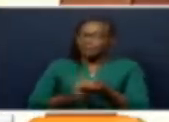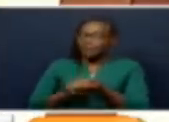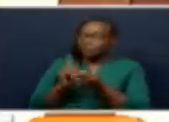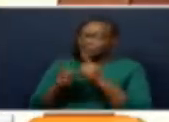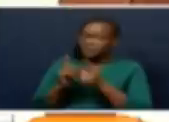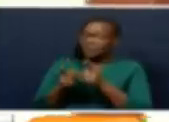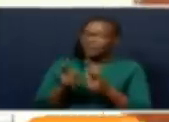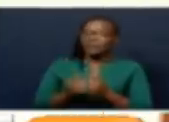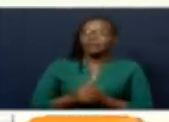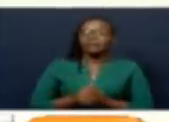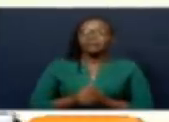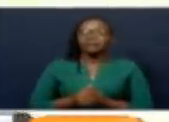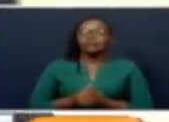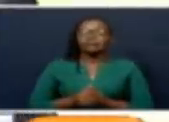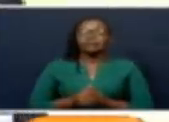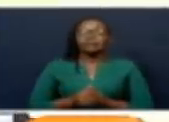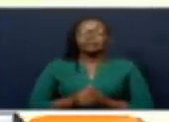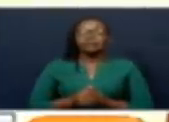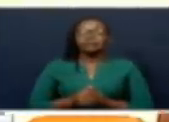Jeff!